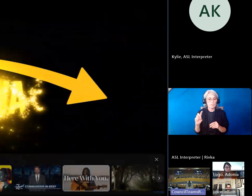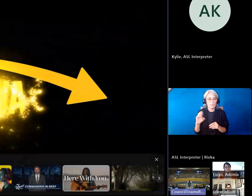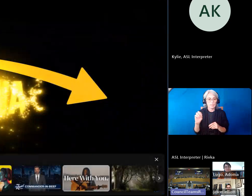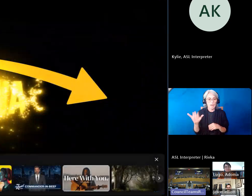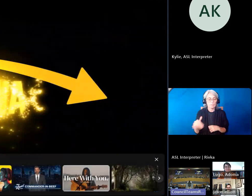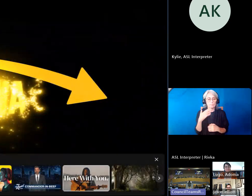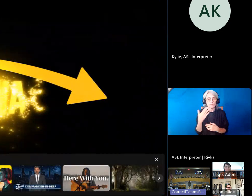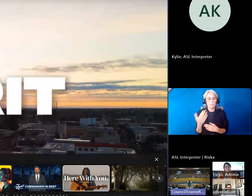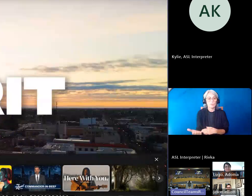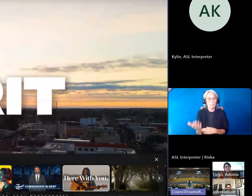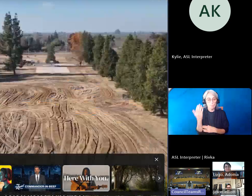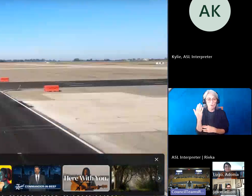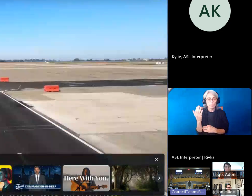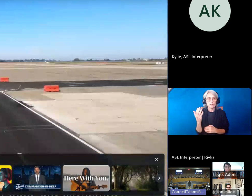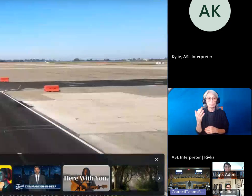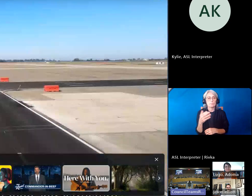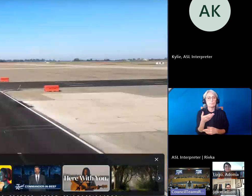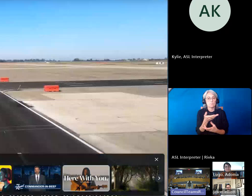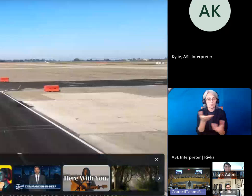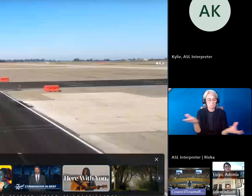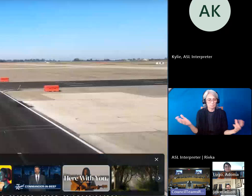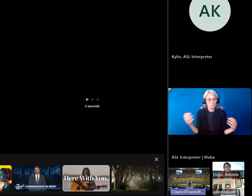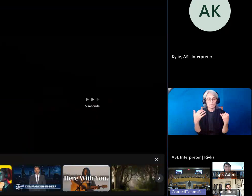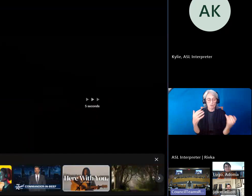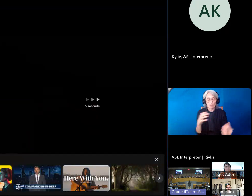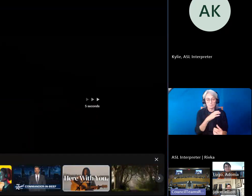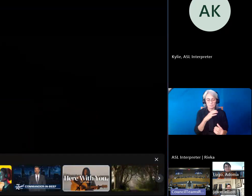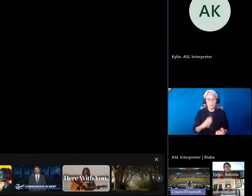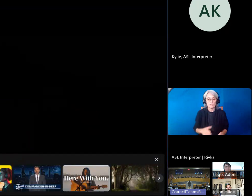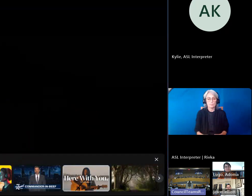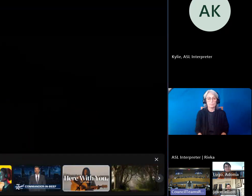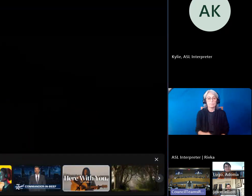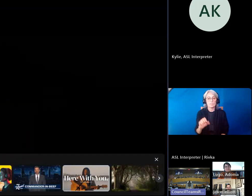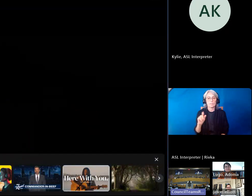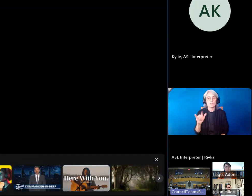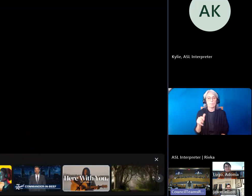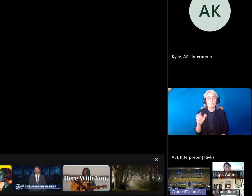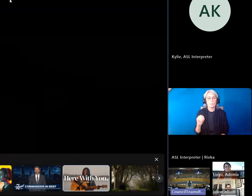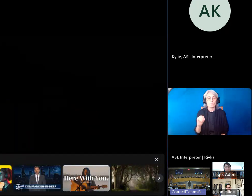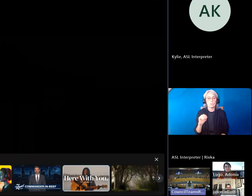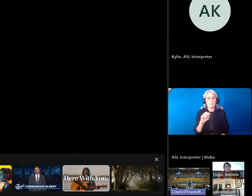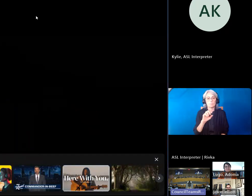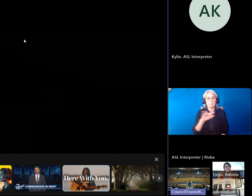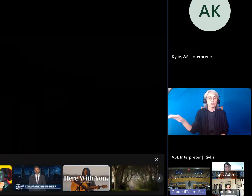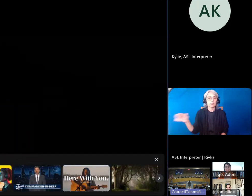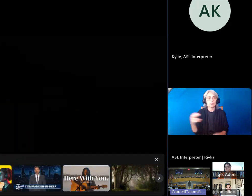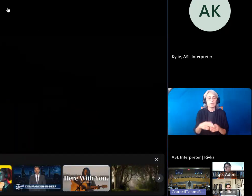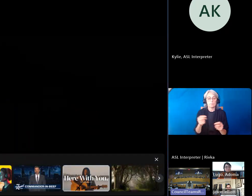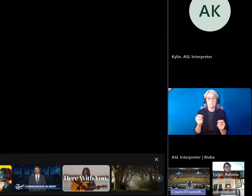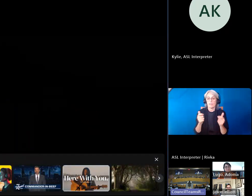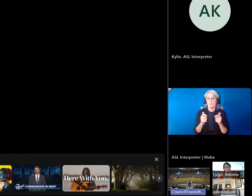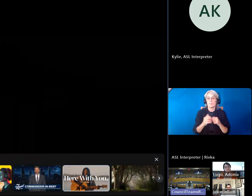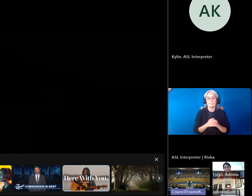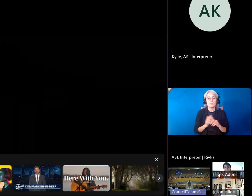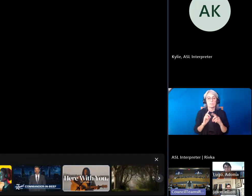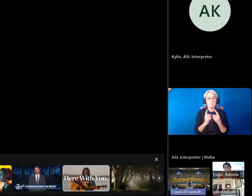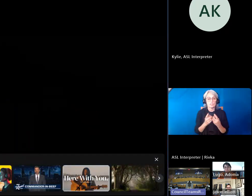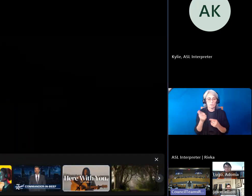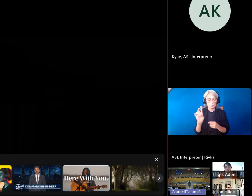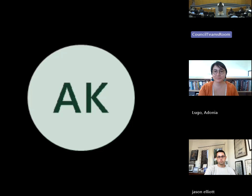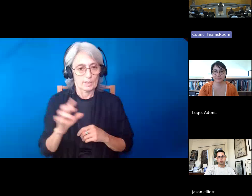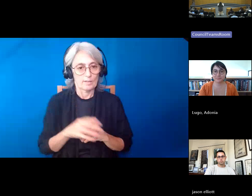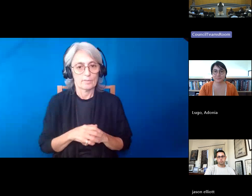the commissioners and all those folks in the audience. I am Assemblywoman Esmeralda Soria, representing District 27, and